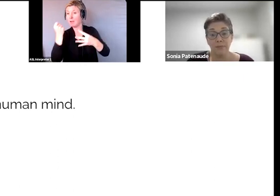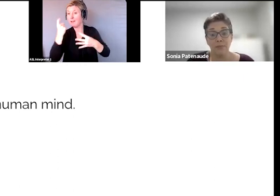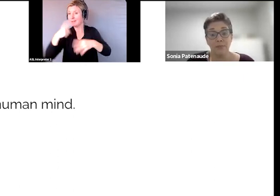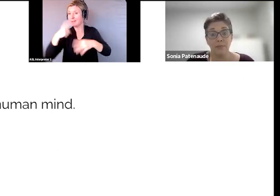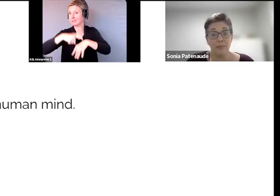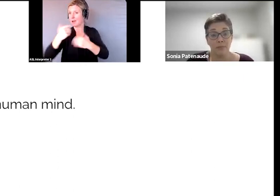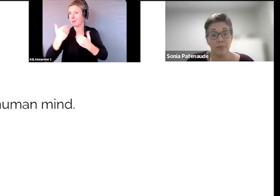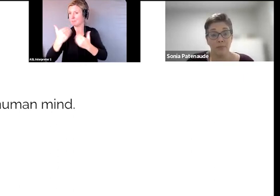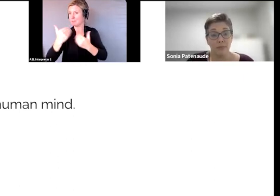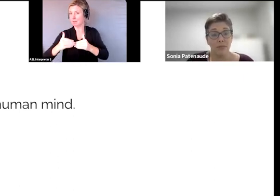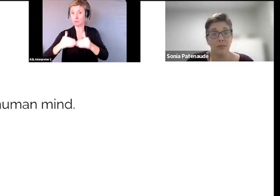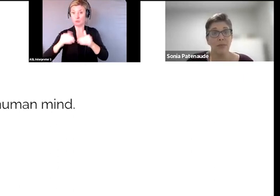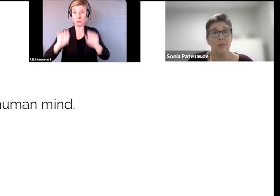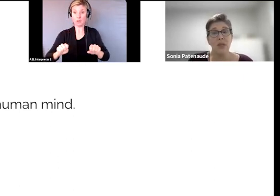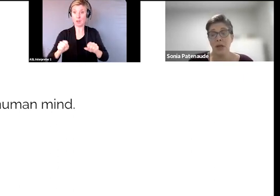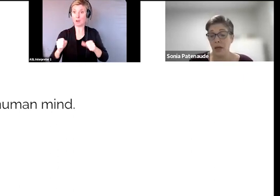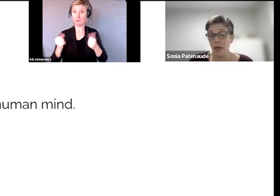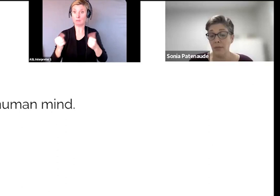generally.